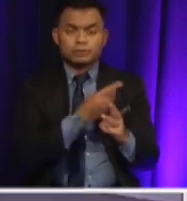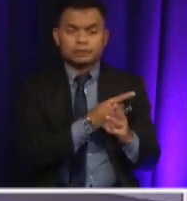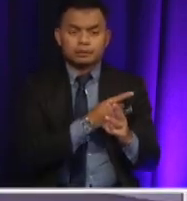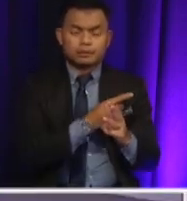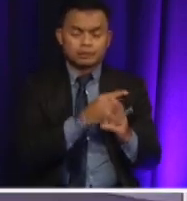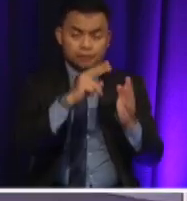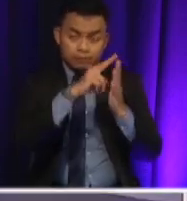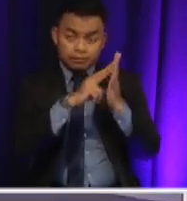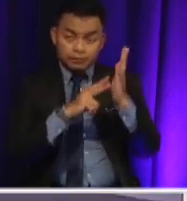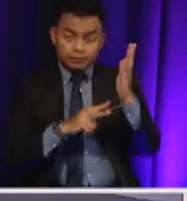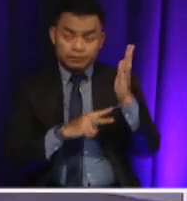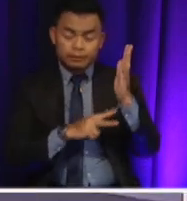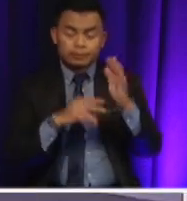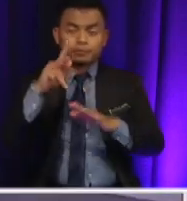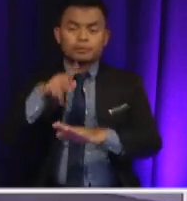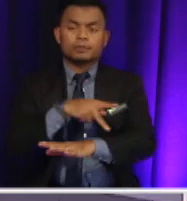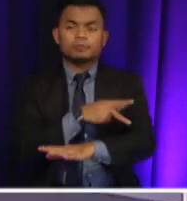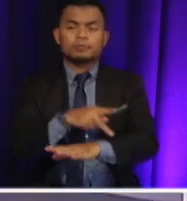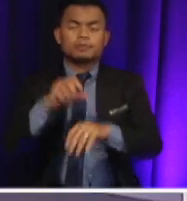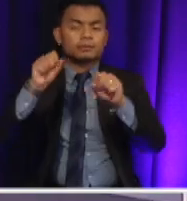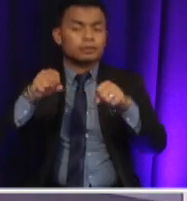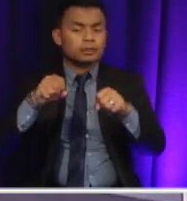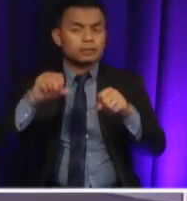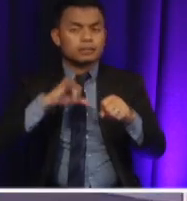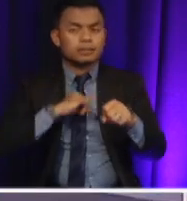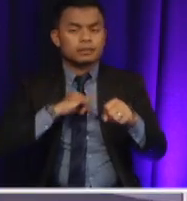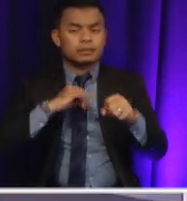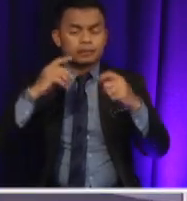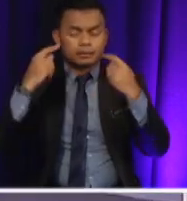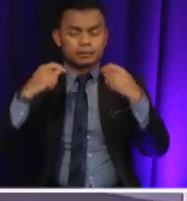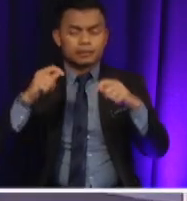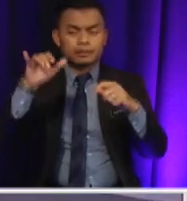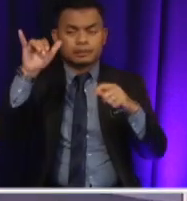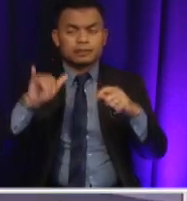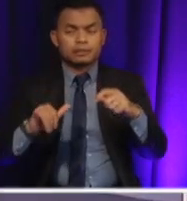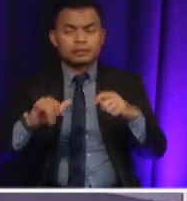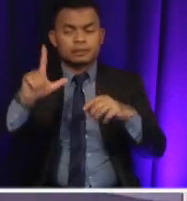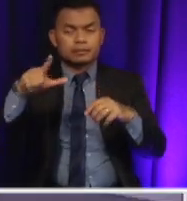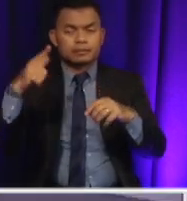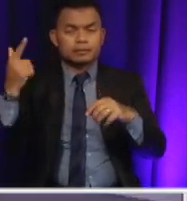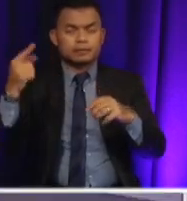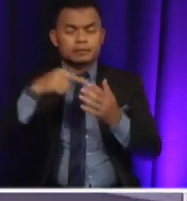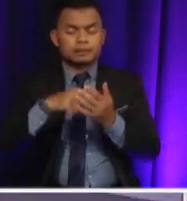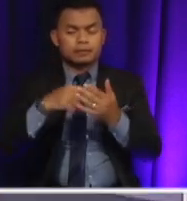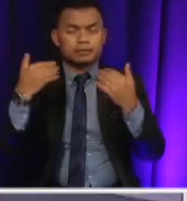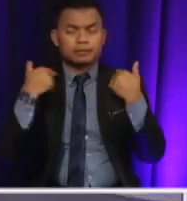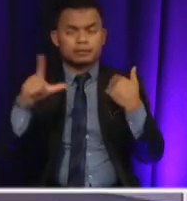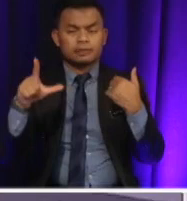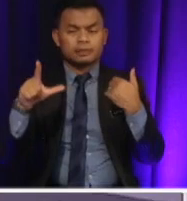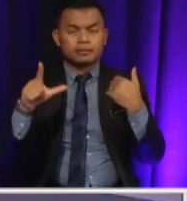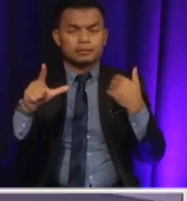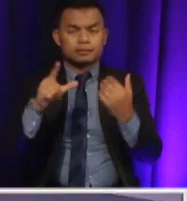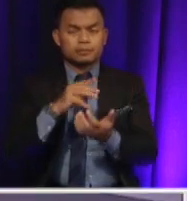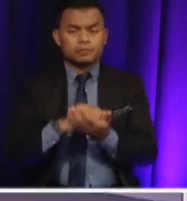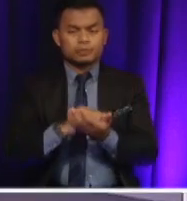try and write about something that was useful to me? Even though it's not in the poem, it's okay. This is the beauty of literature, about